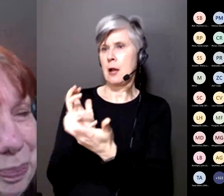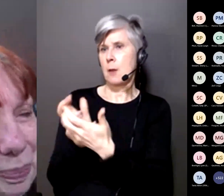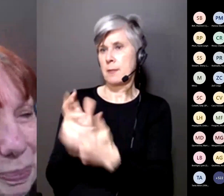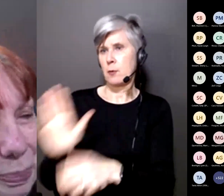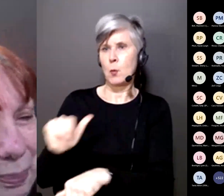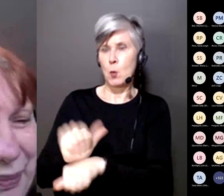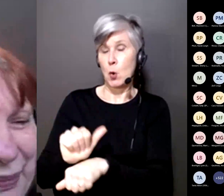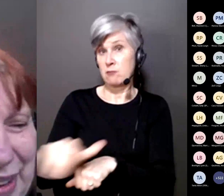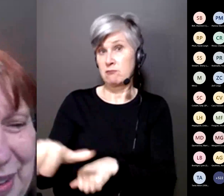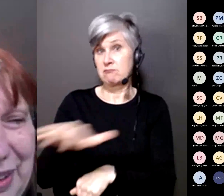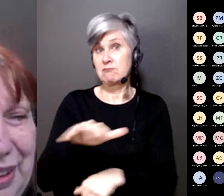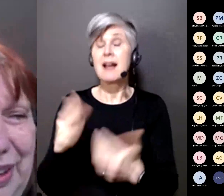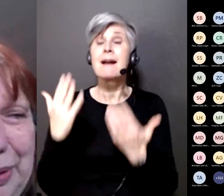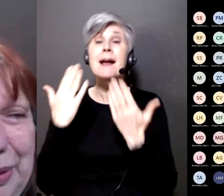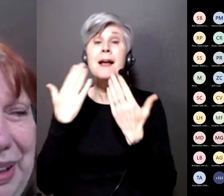scenarios.